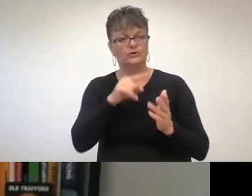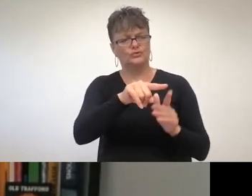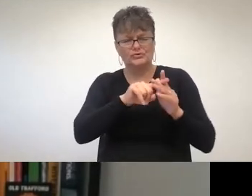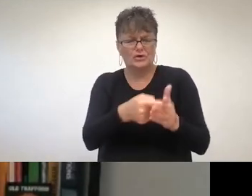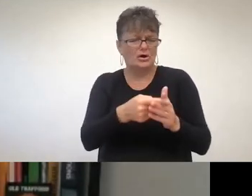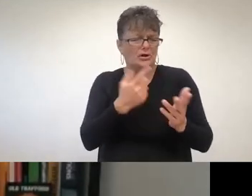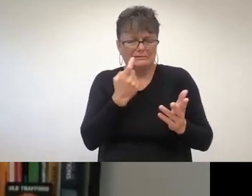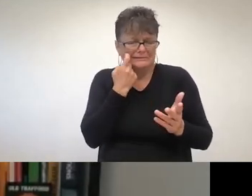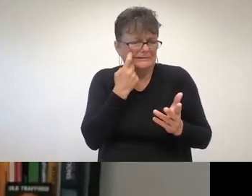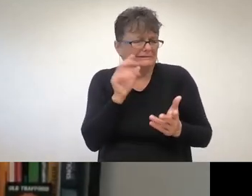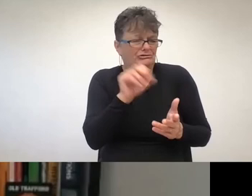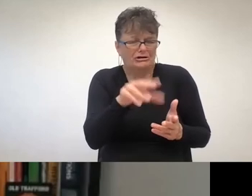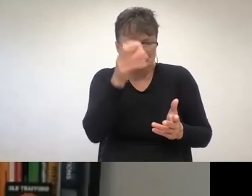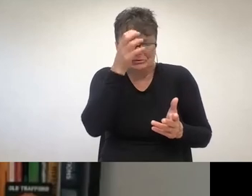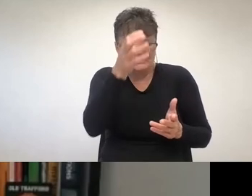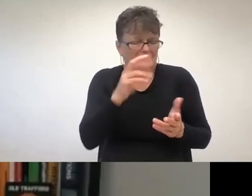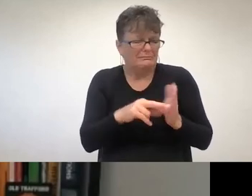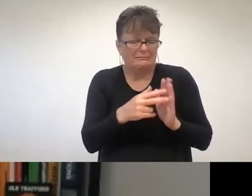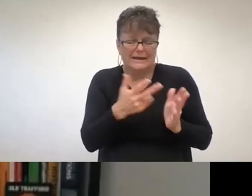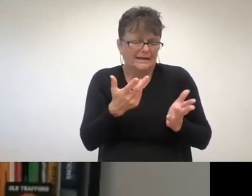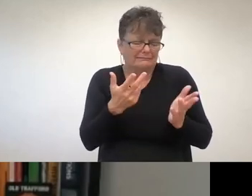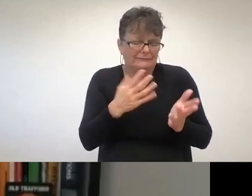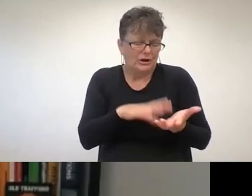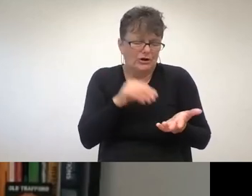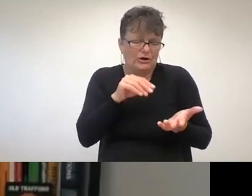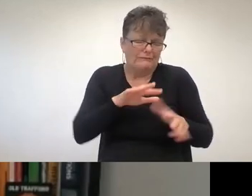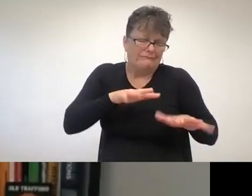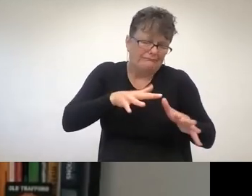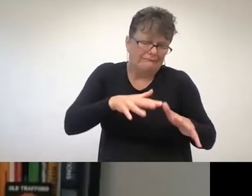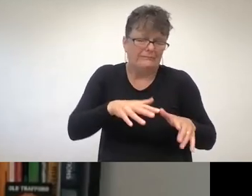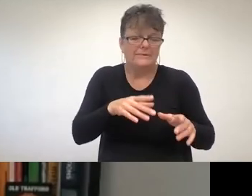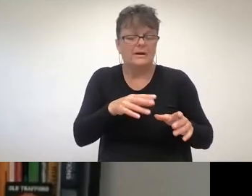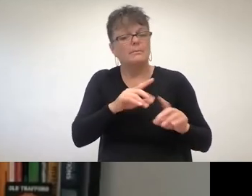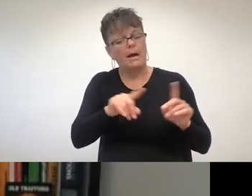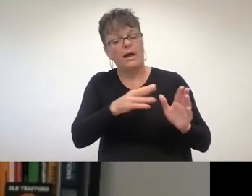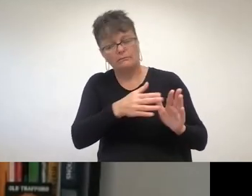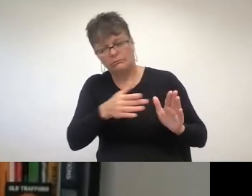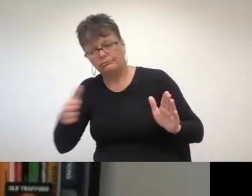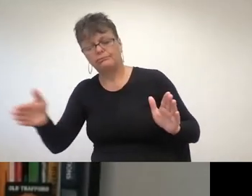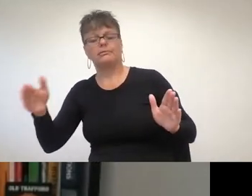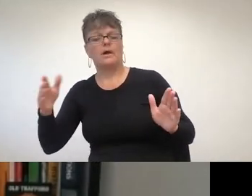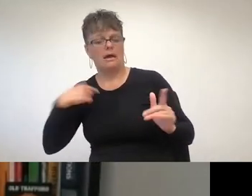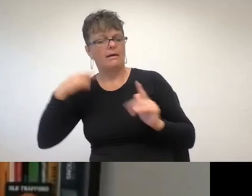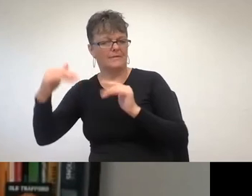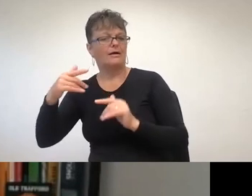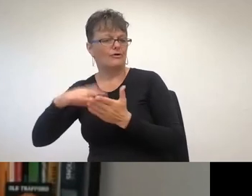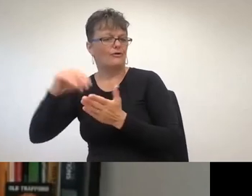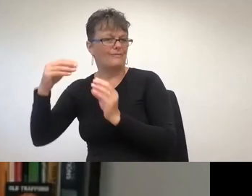to learn from mistakes and resubmit, or you know, submit test corrections with an explanation about what they